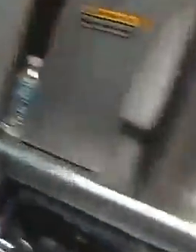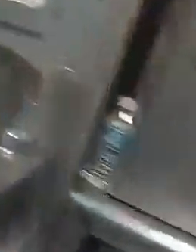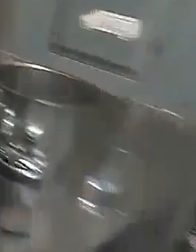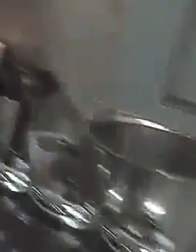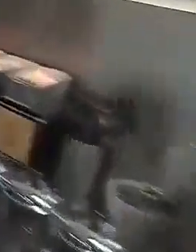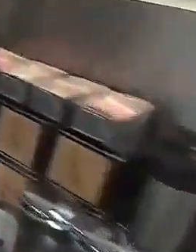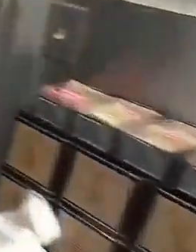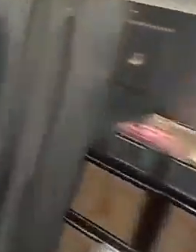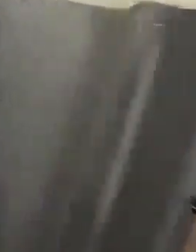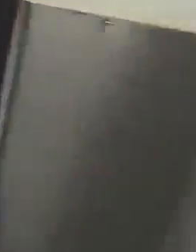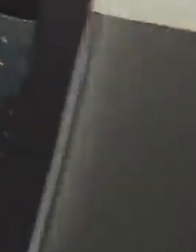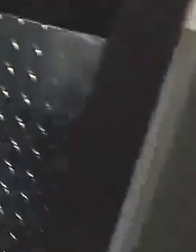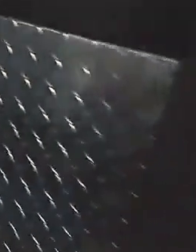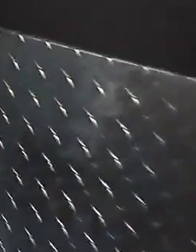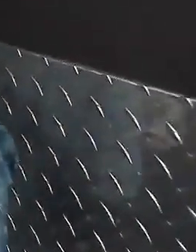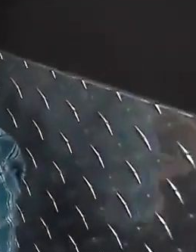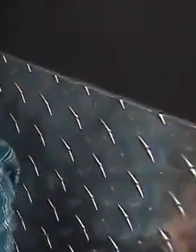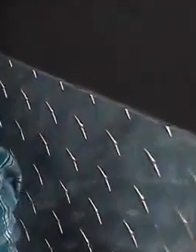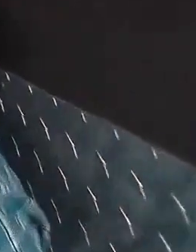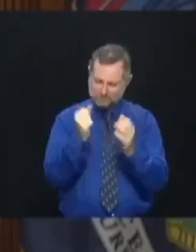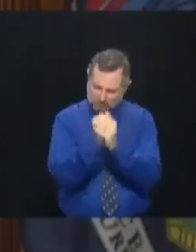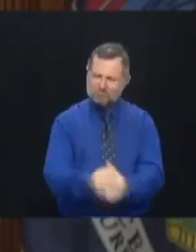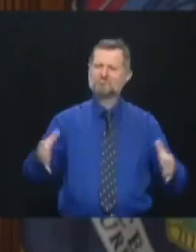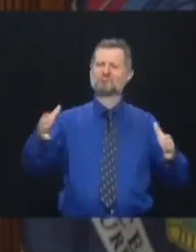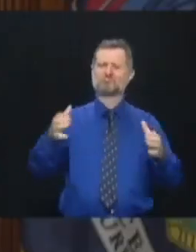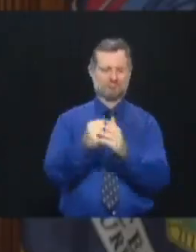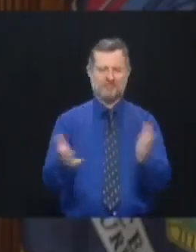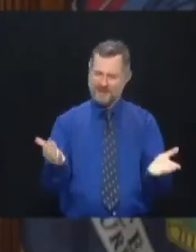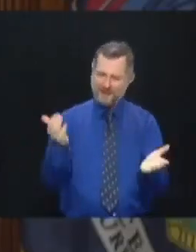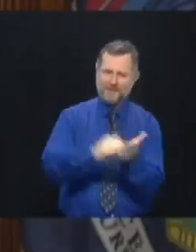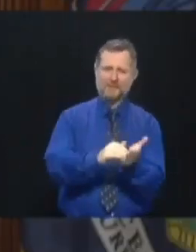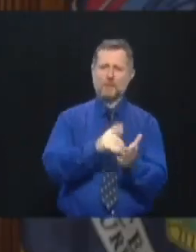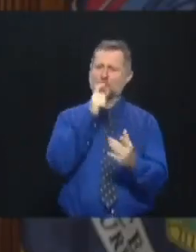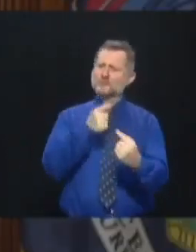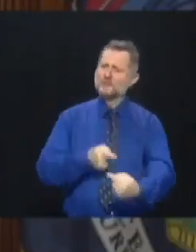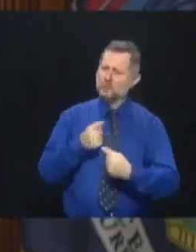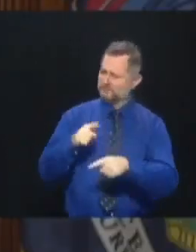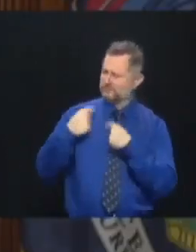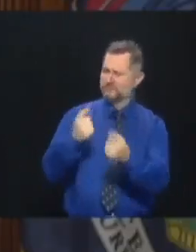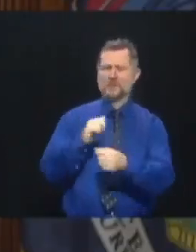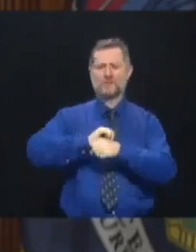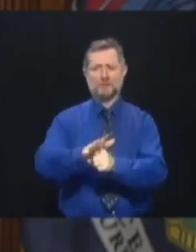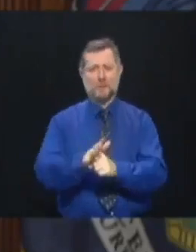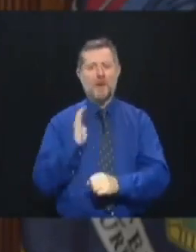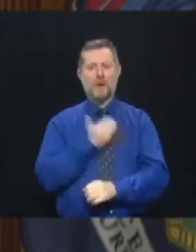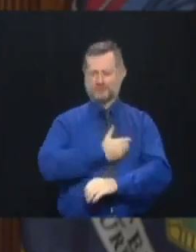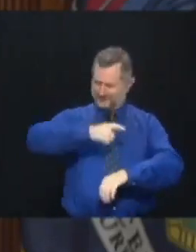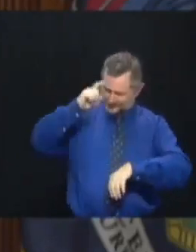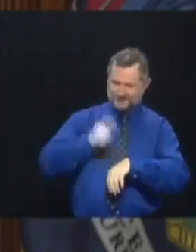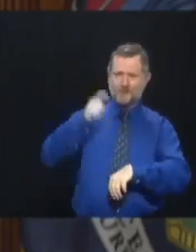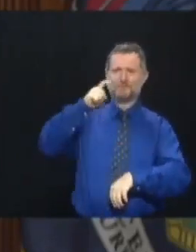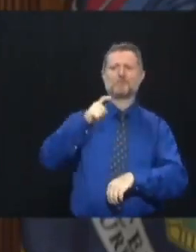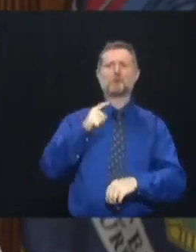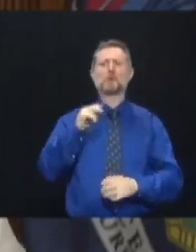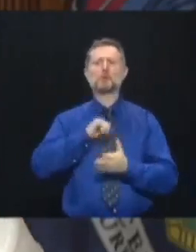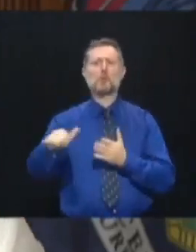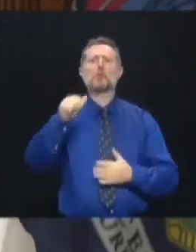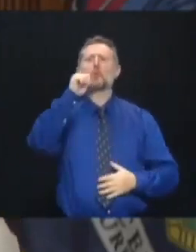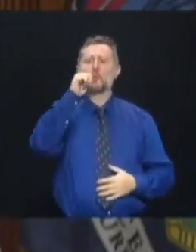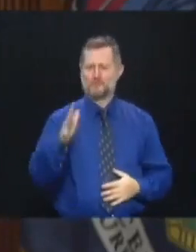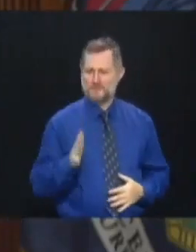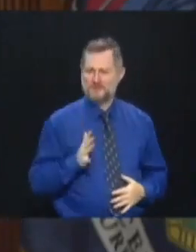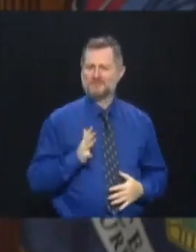pandemic, especially women in the workplace. It's our time to unleash the power of New York's women and make sure that any